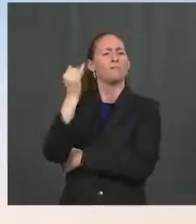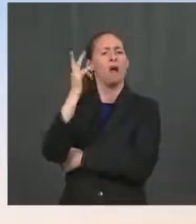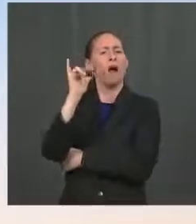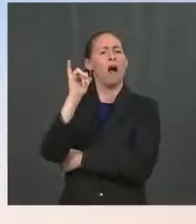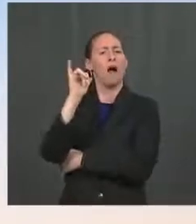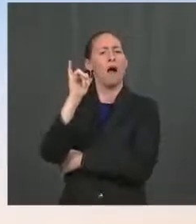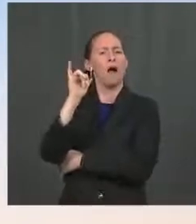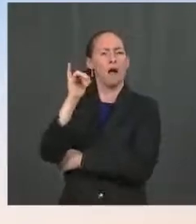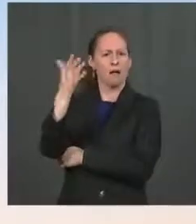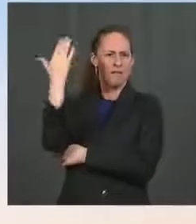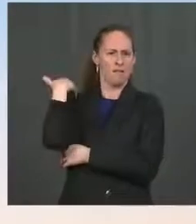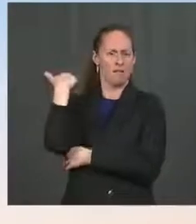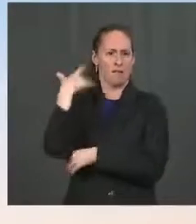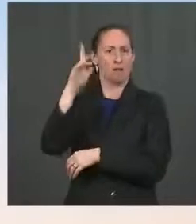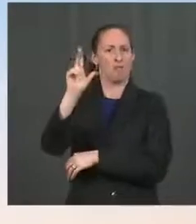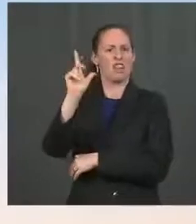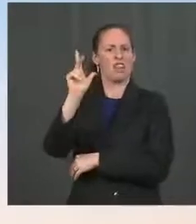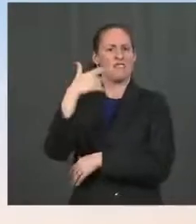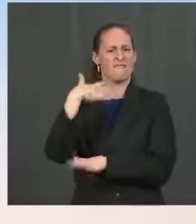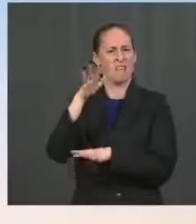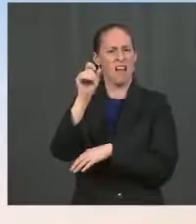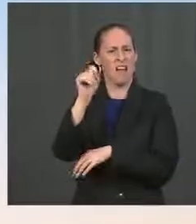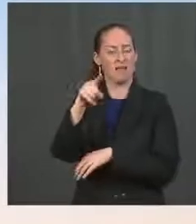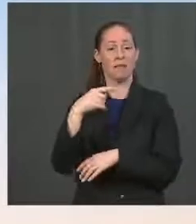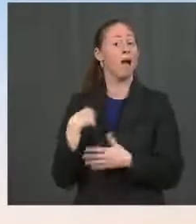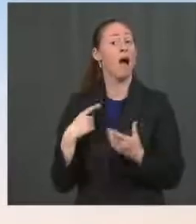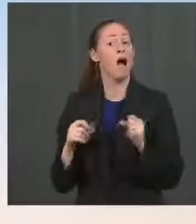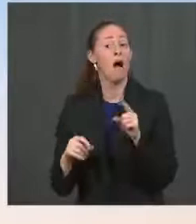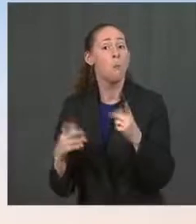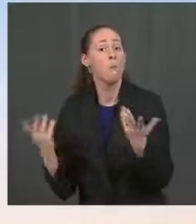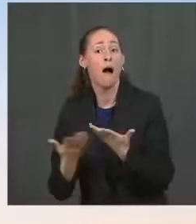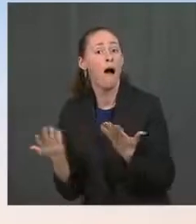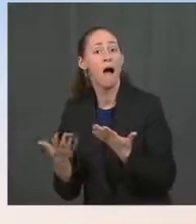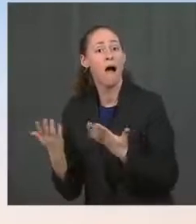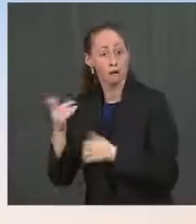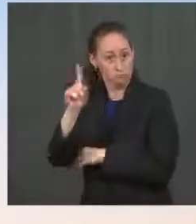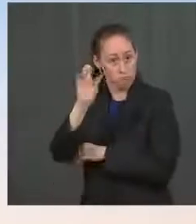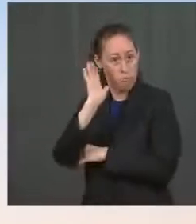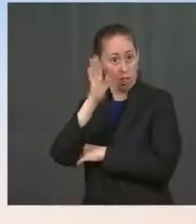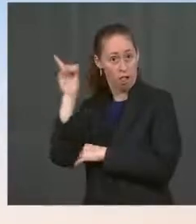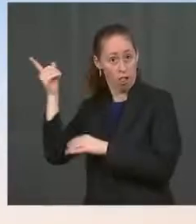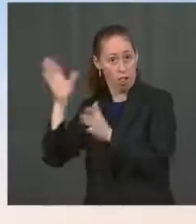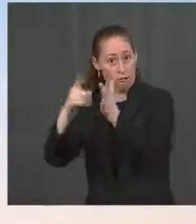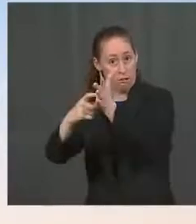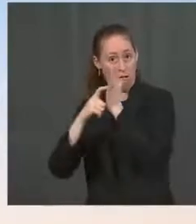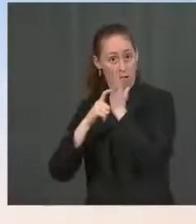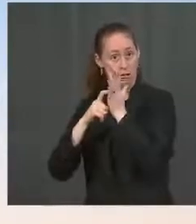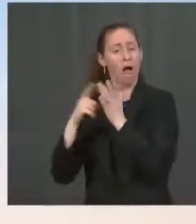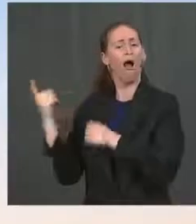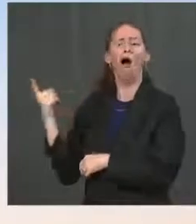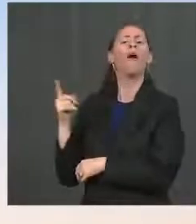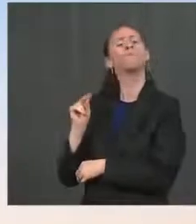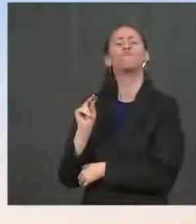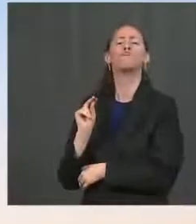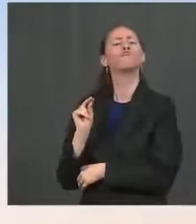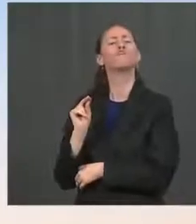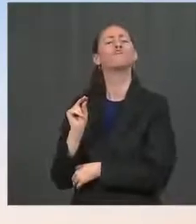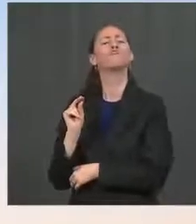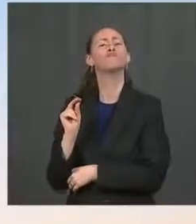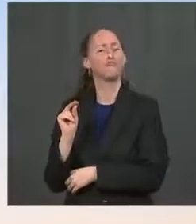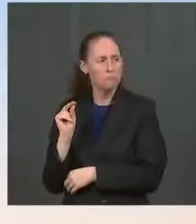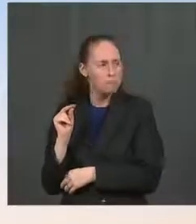folks working here in the White House, and at that time you had said no. Can you clarify for us what has changed in the White House's thinking about